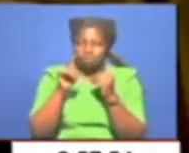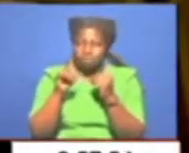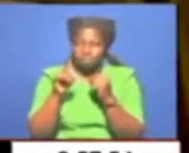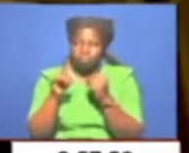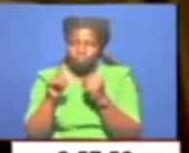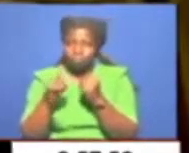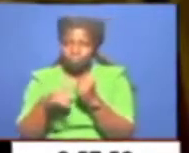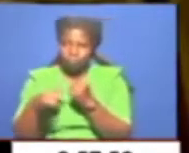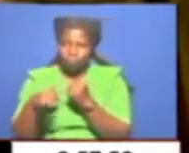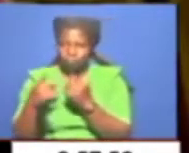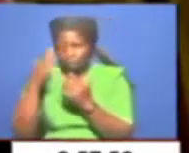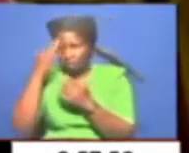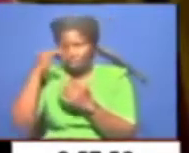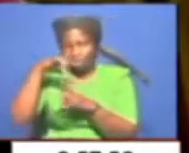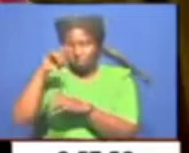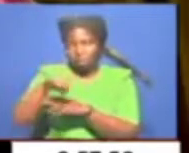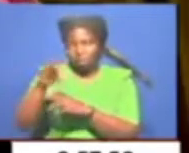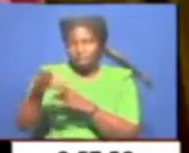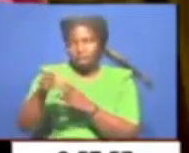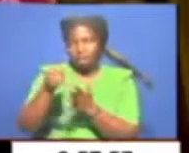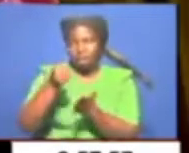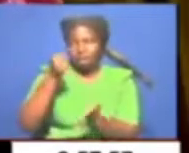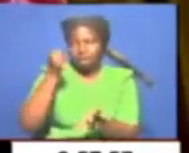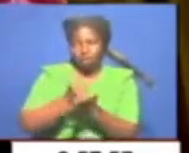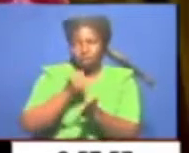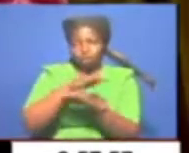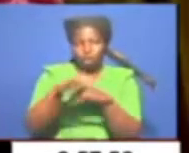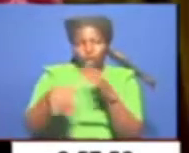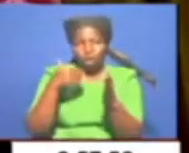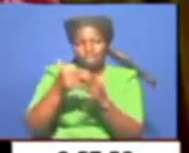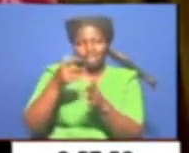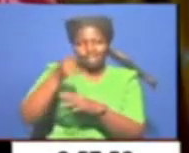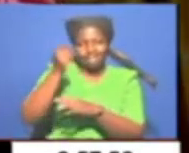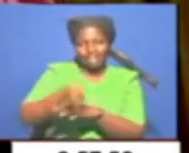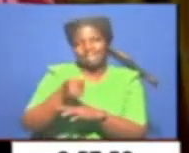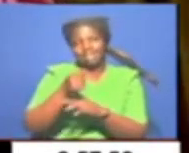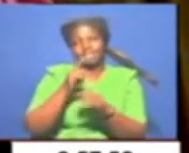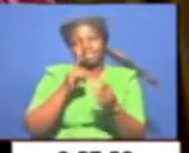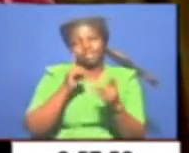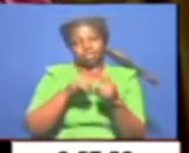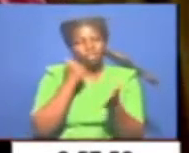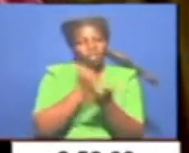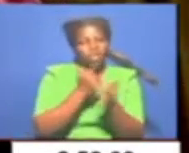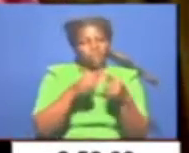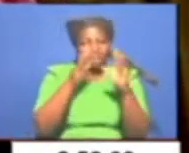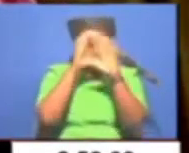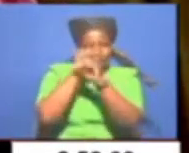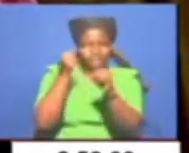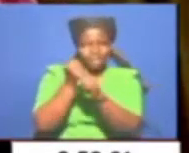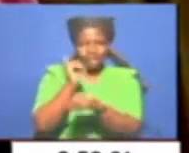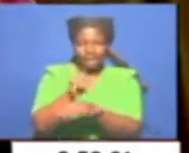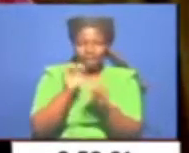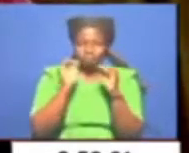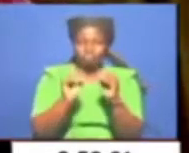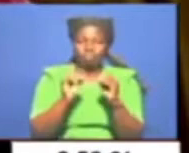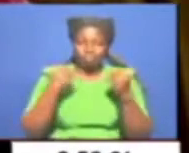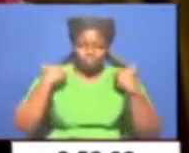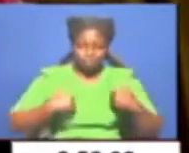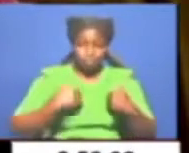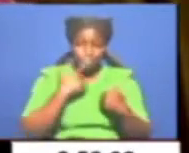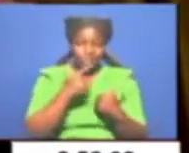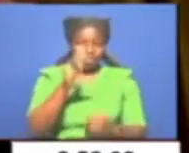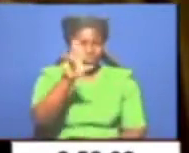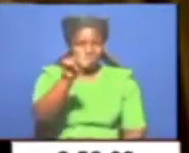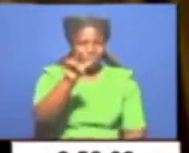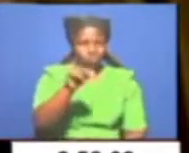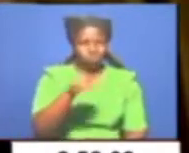to ceremonially appoint all those judges to office. He didn't do that. But I'm saying, no,